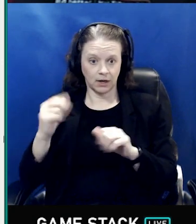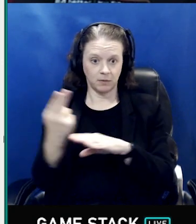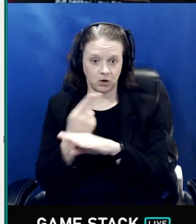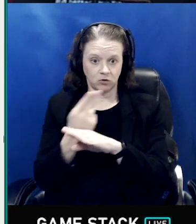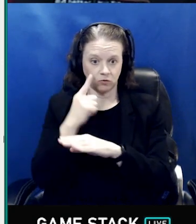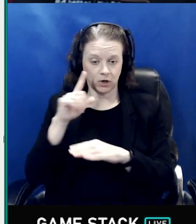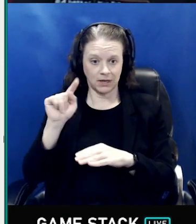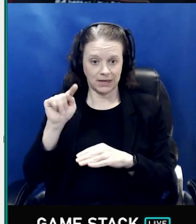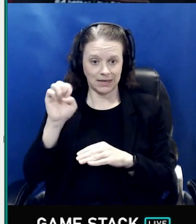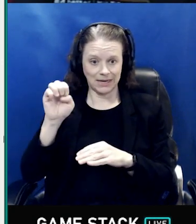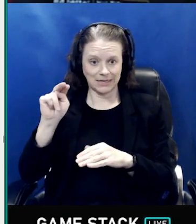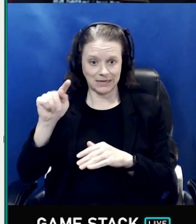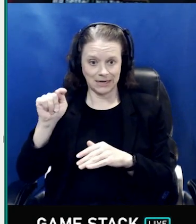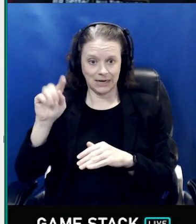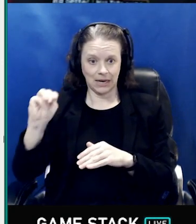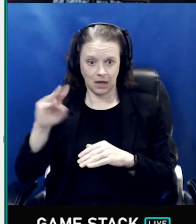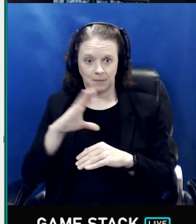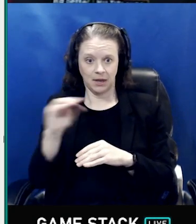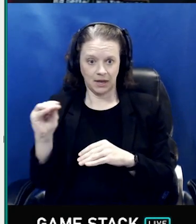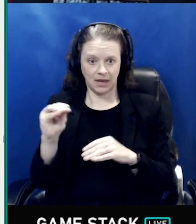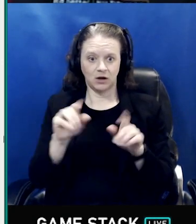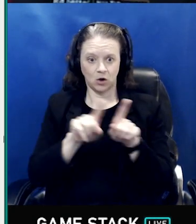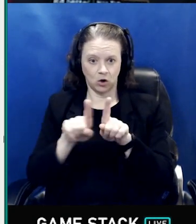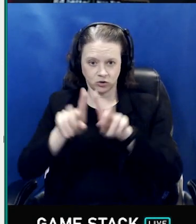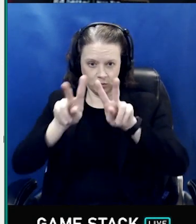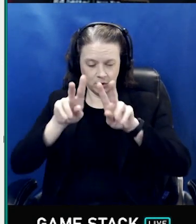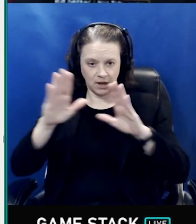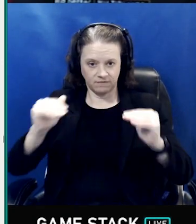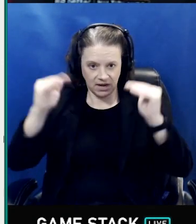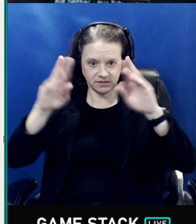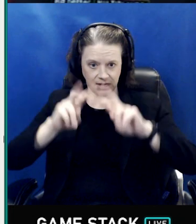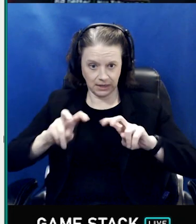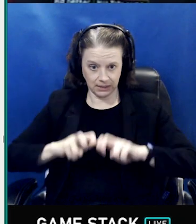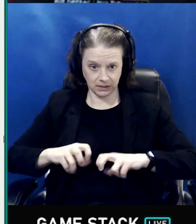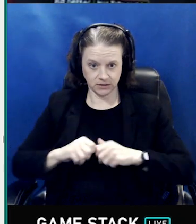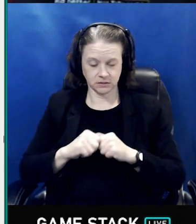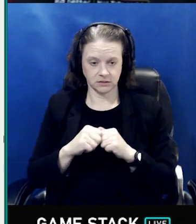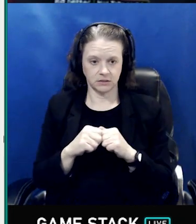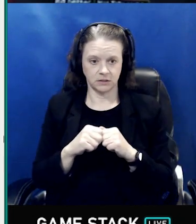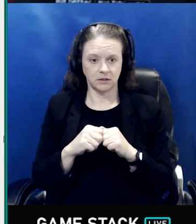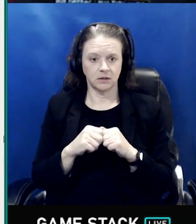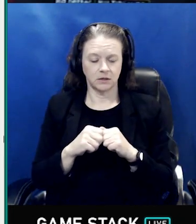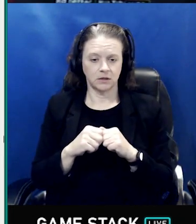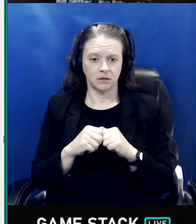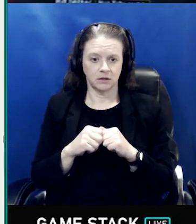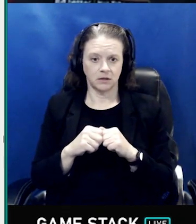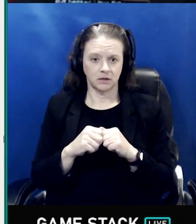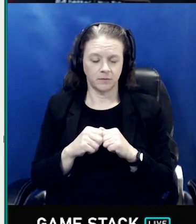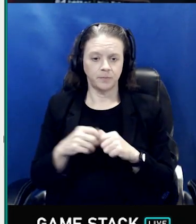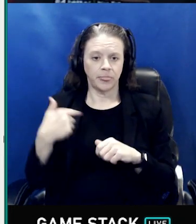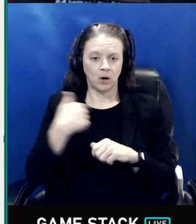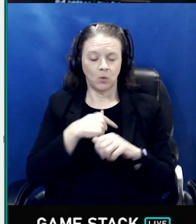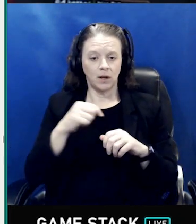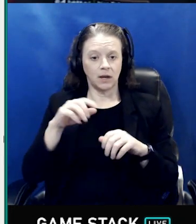advanced analytics. For just advanced analytics purpose, then Azure Machine Learning can be used